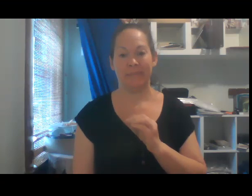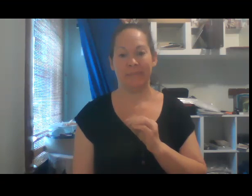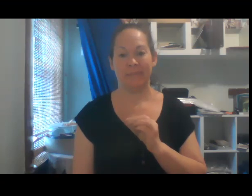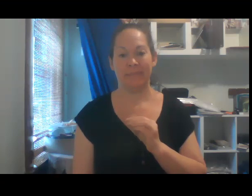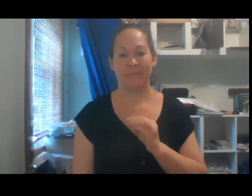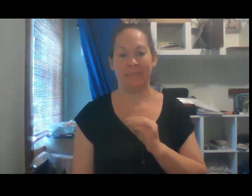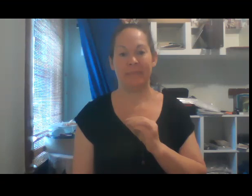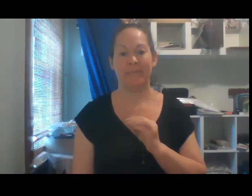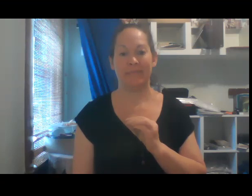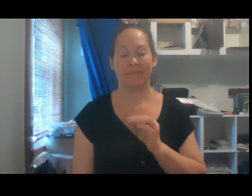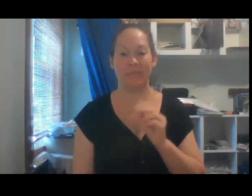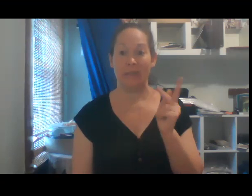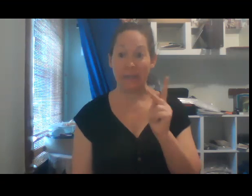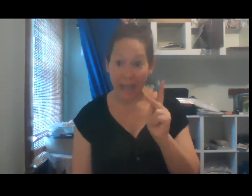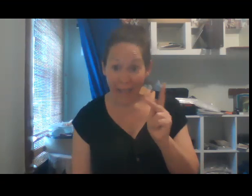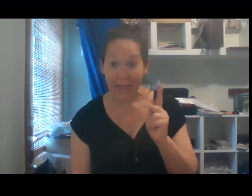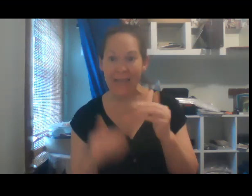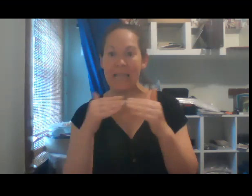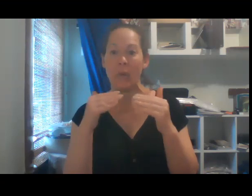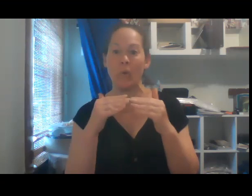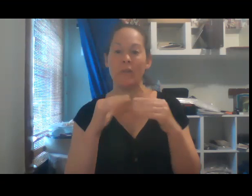And I get a k value of negative